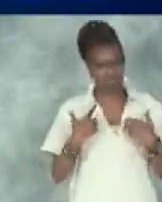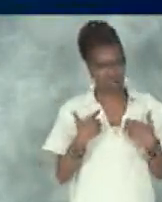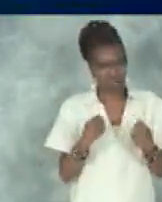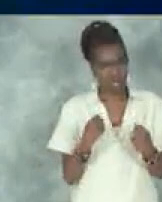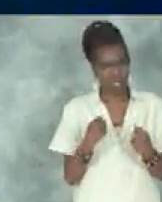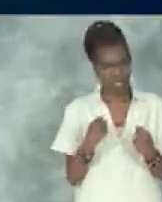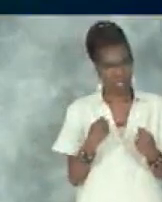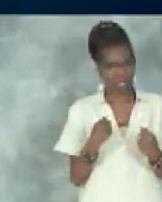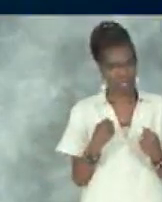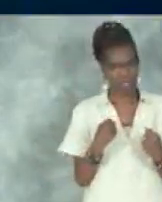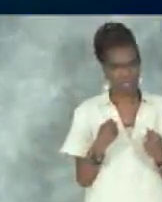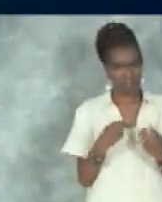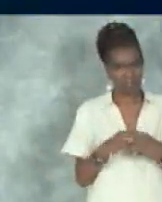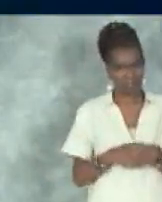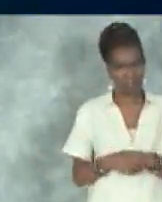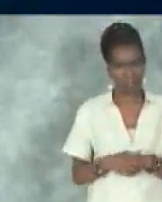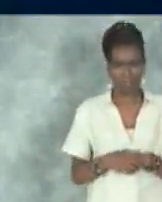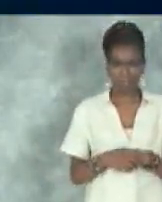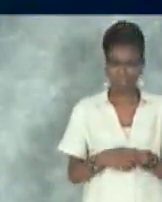you're above and not beneath.